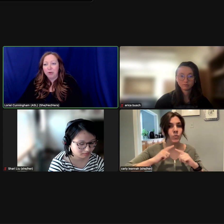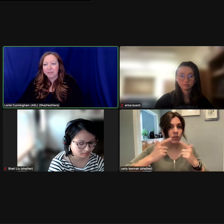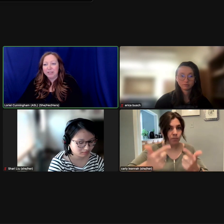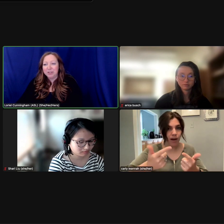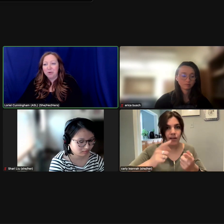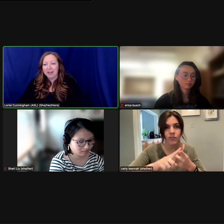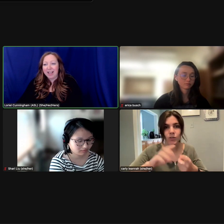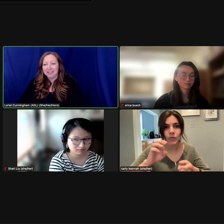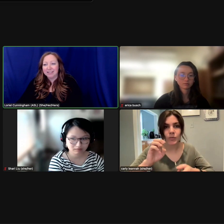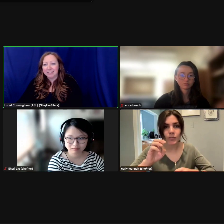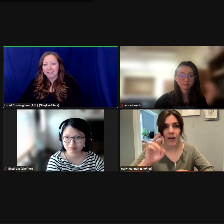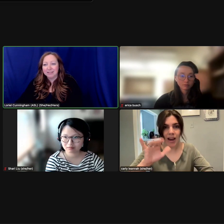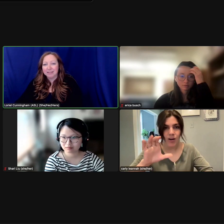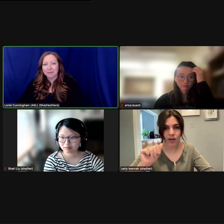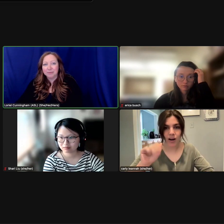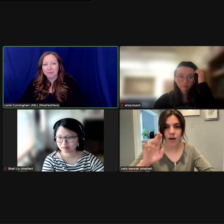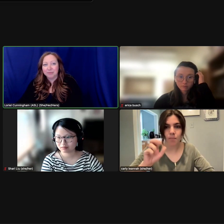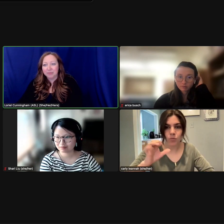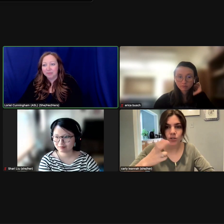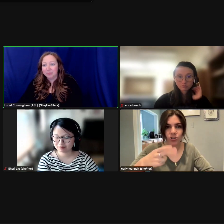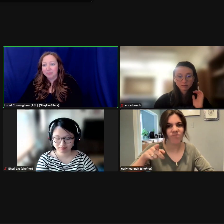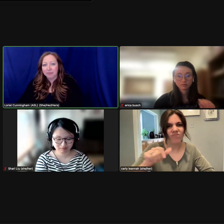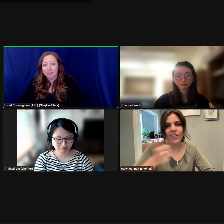Which now brings me to our guests.